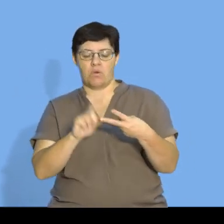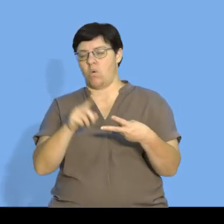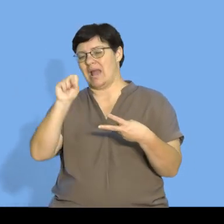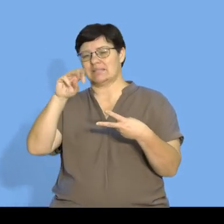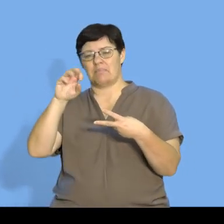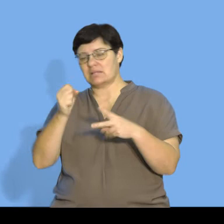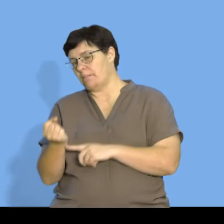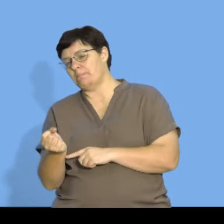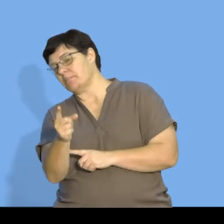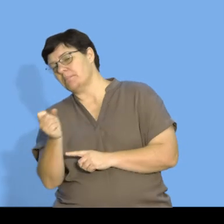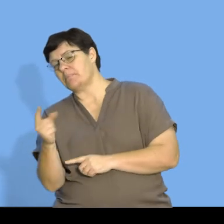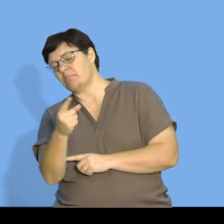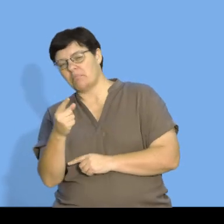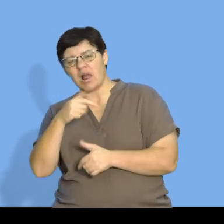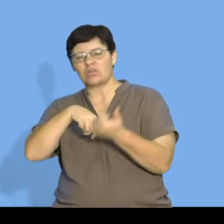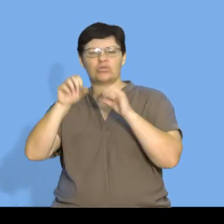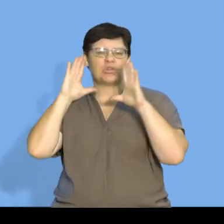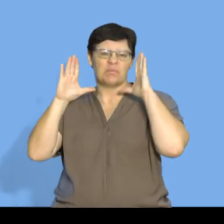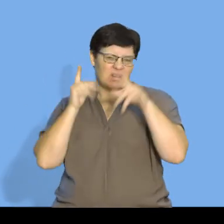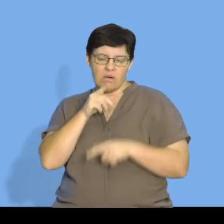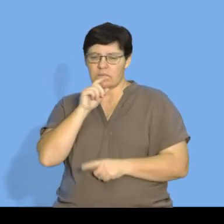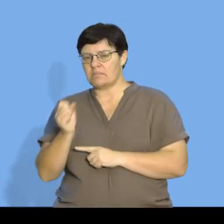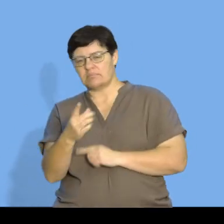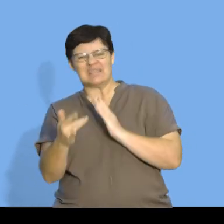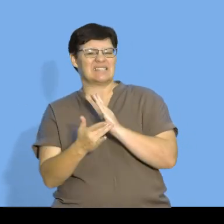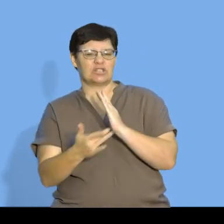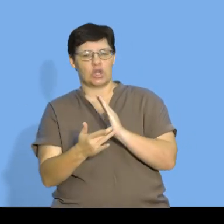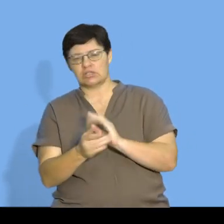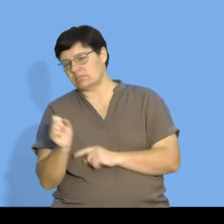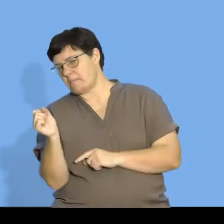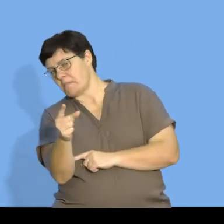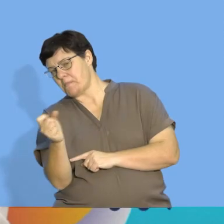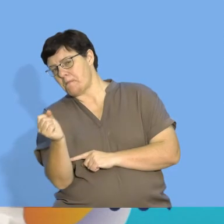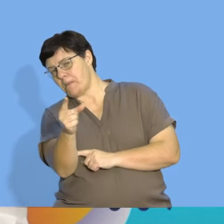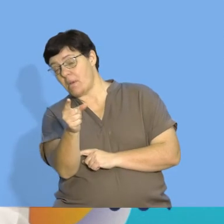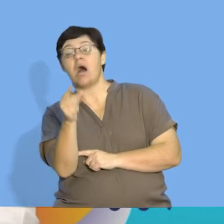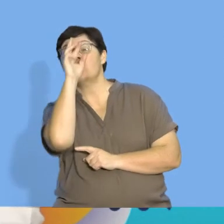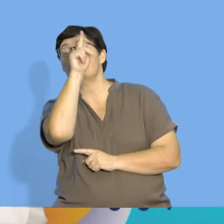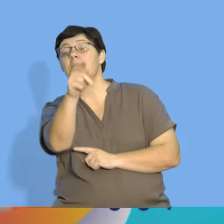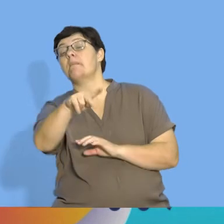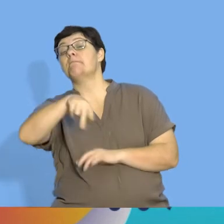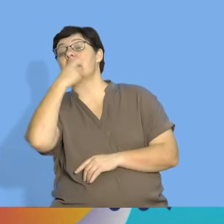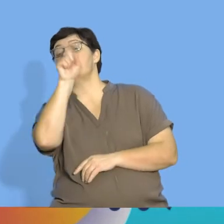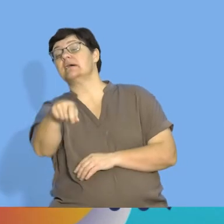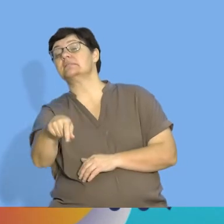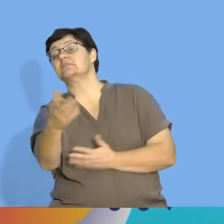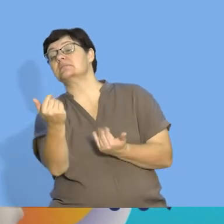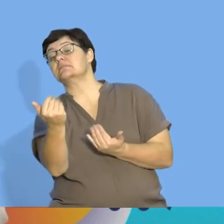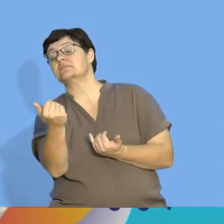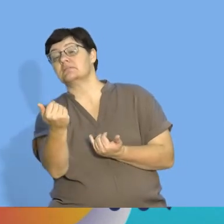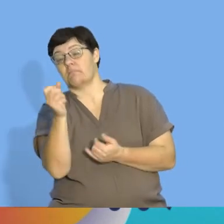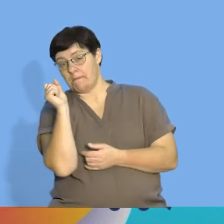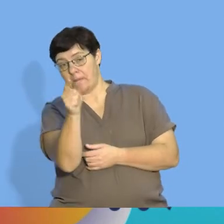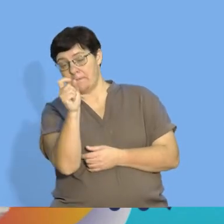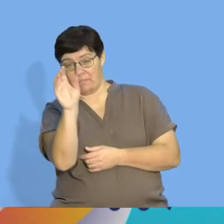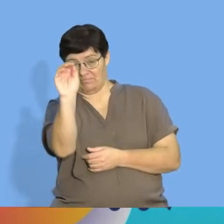via WhatsApp, via SMS, whatever social media we can use, technology that we can use, informing them